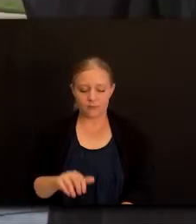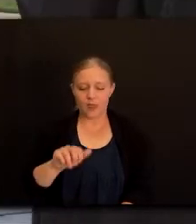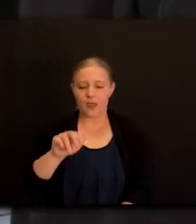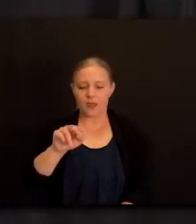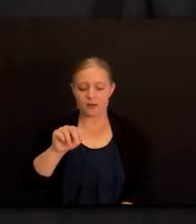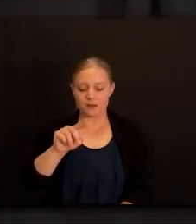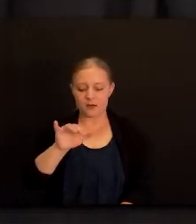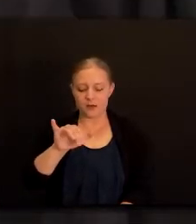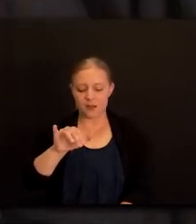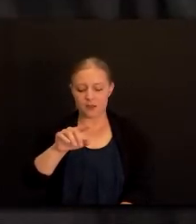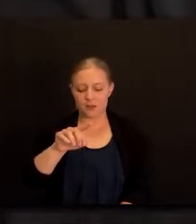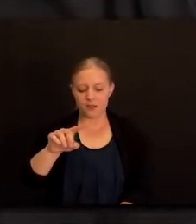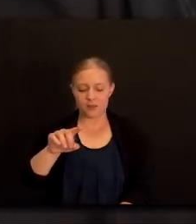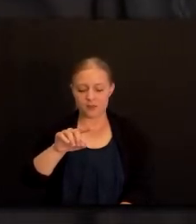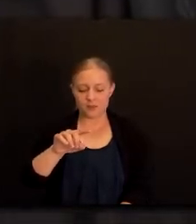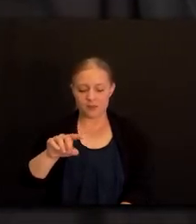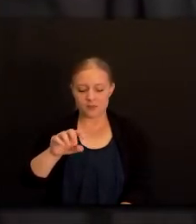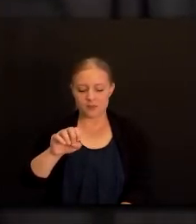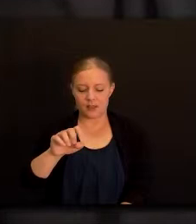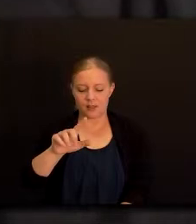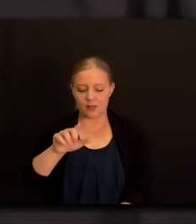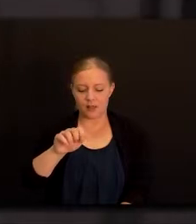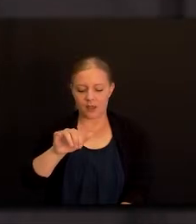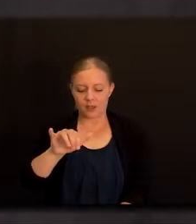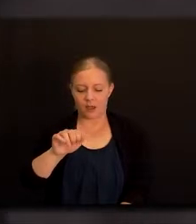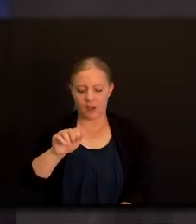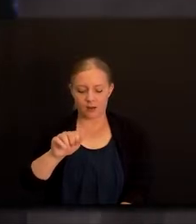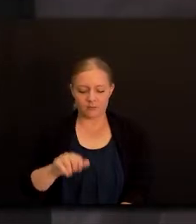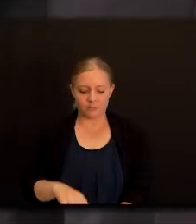Andy Chris Portillo Celaya.